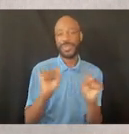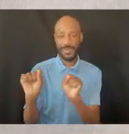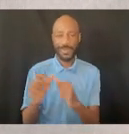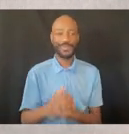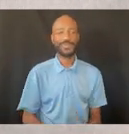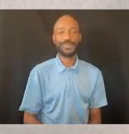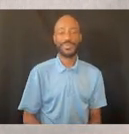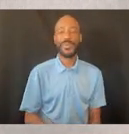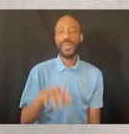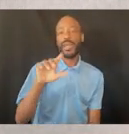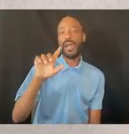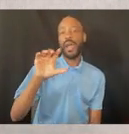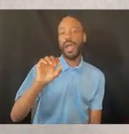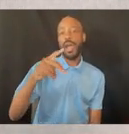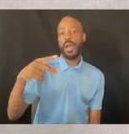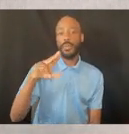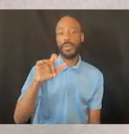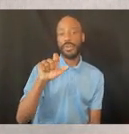also be in the description.